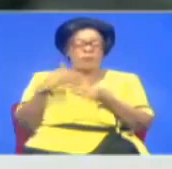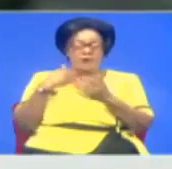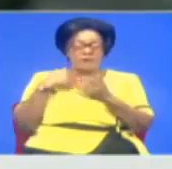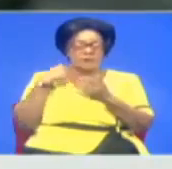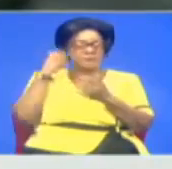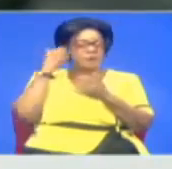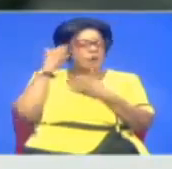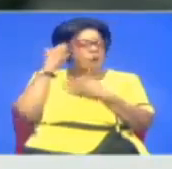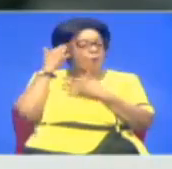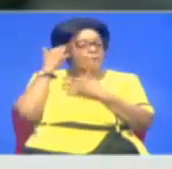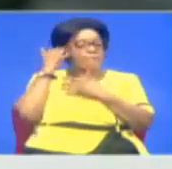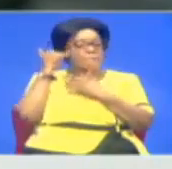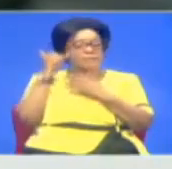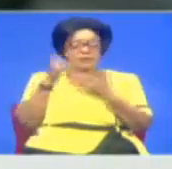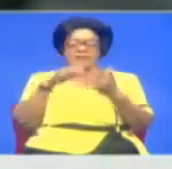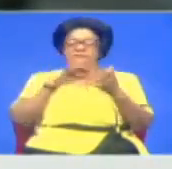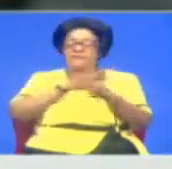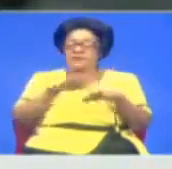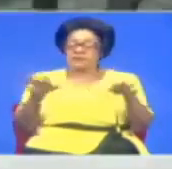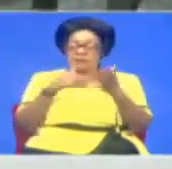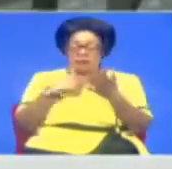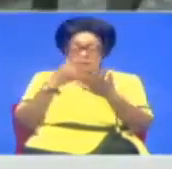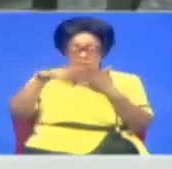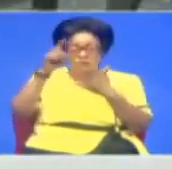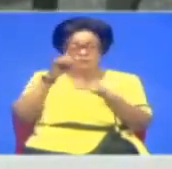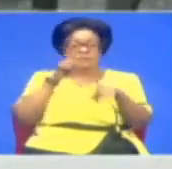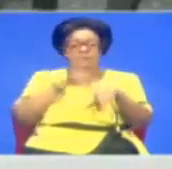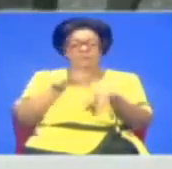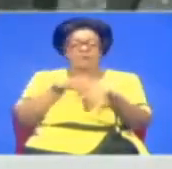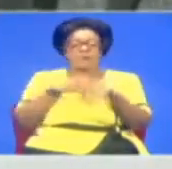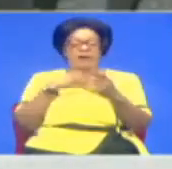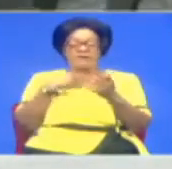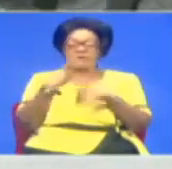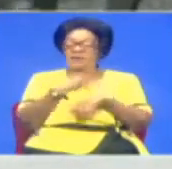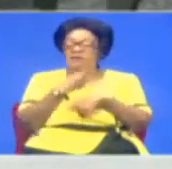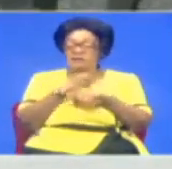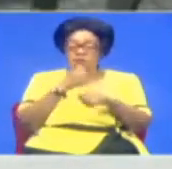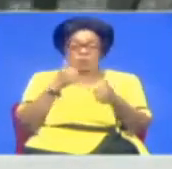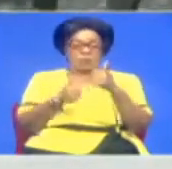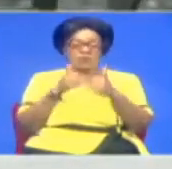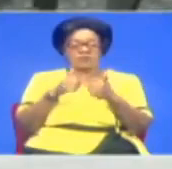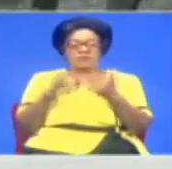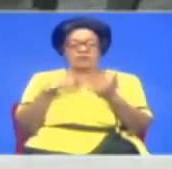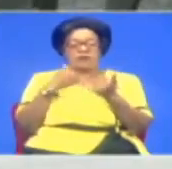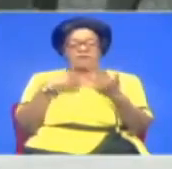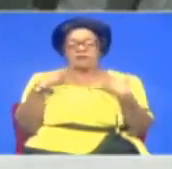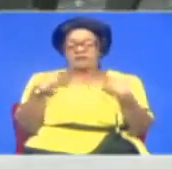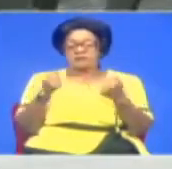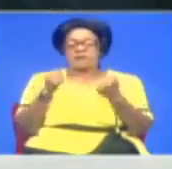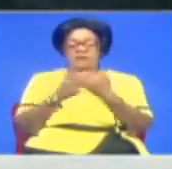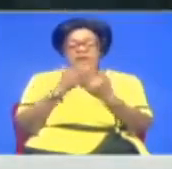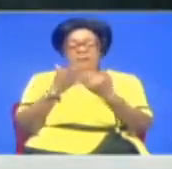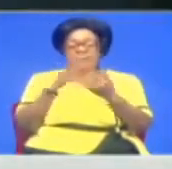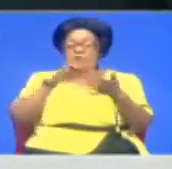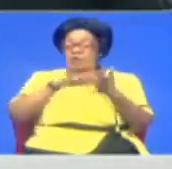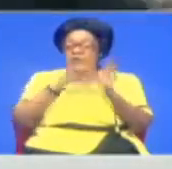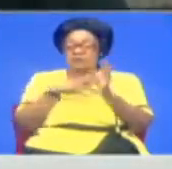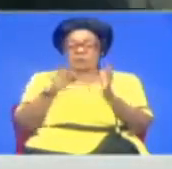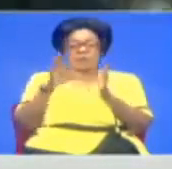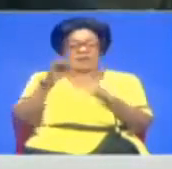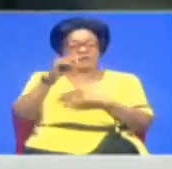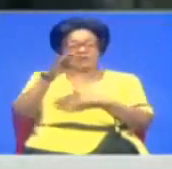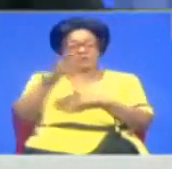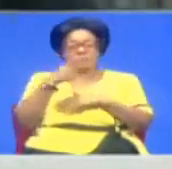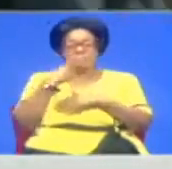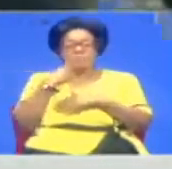in the medical field with the approval and rollout of the Pfizer vaccine, which Britain's Medicines and Healthcare Products Regulatory Agency says